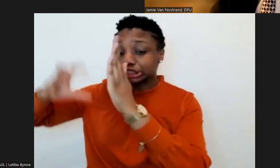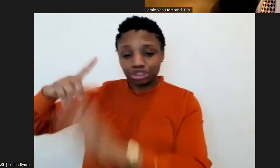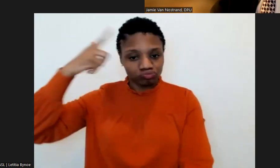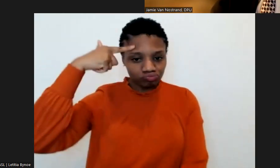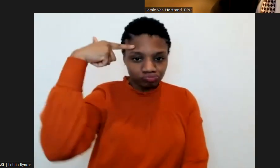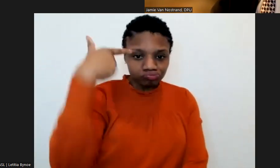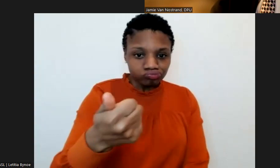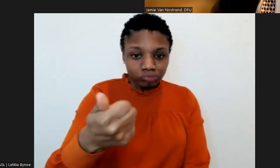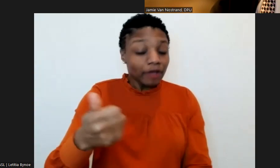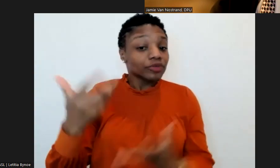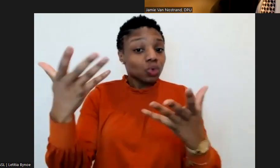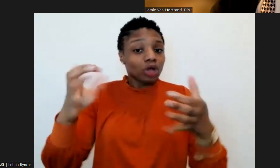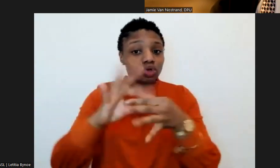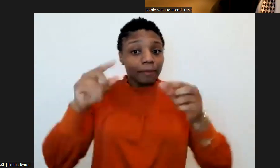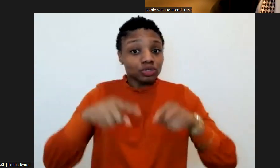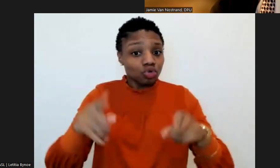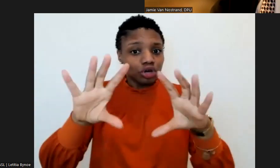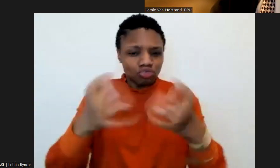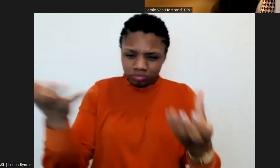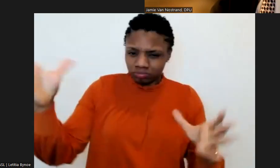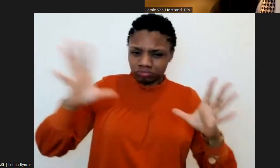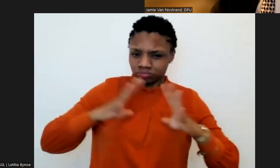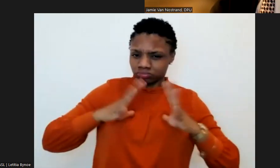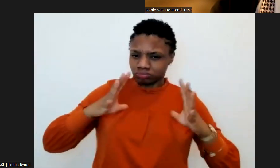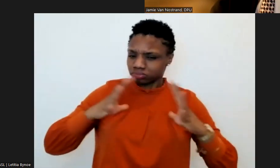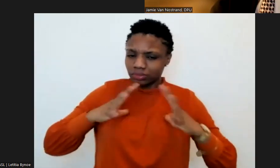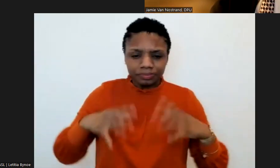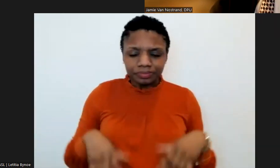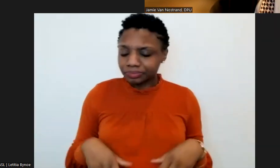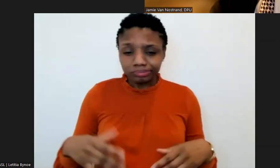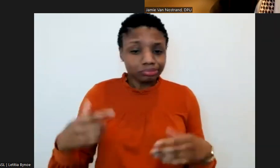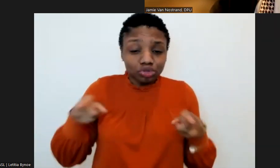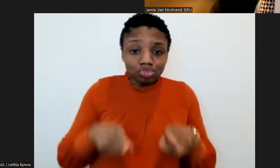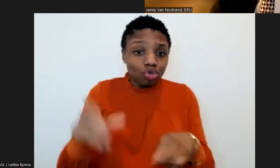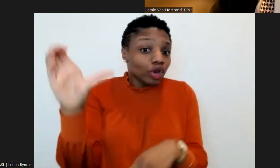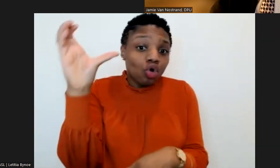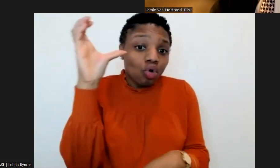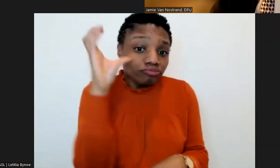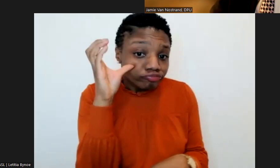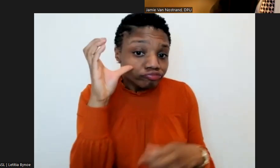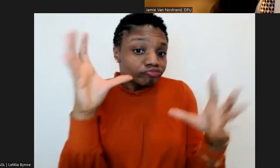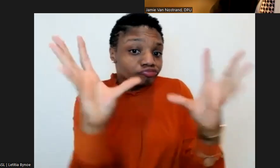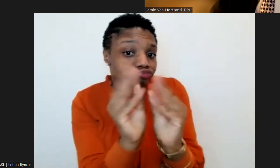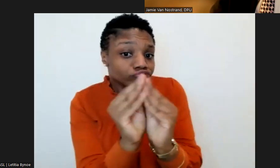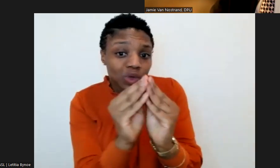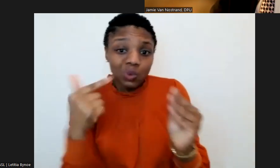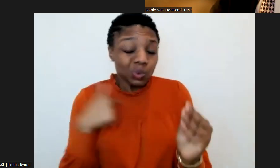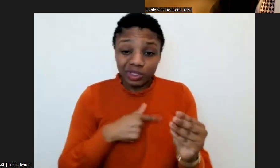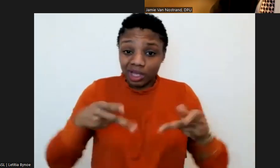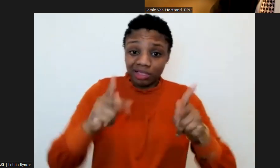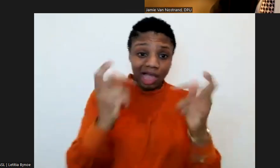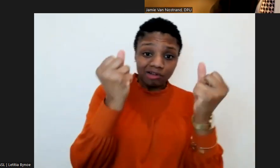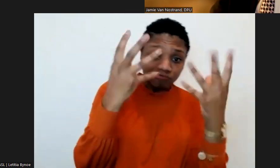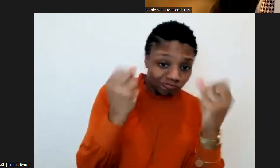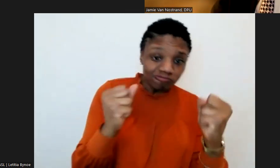we'll take it. And when we have public hearings, we take oral as well as written comments. So any format is fine, and you do not